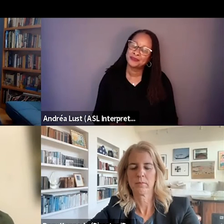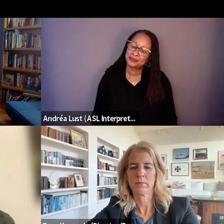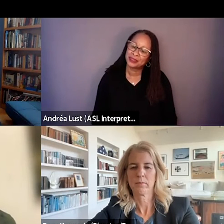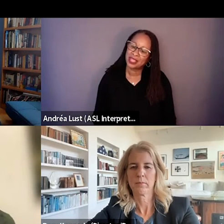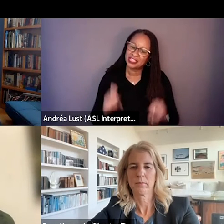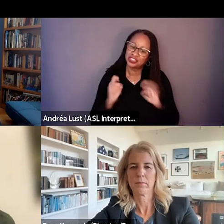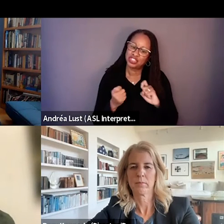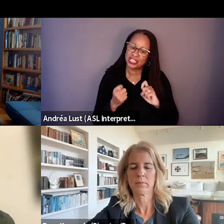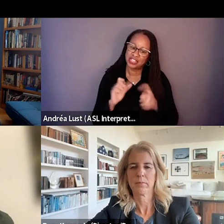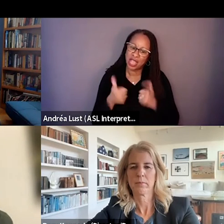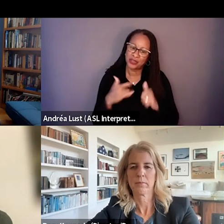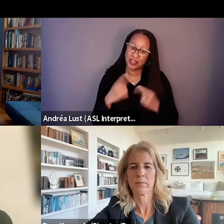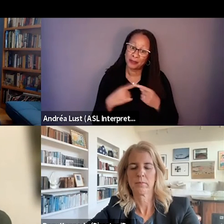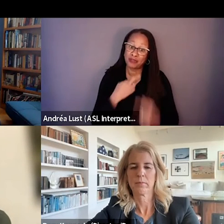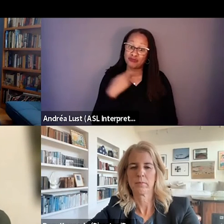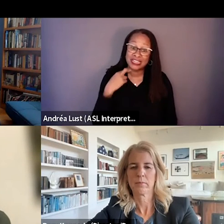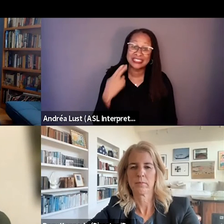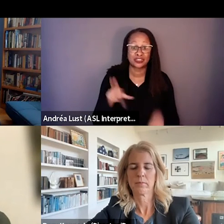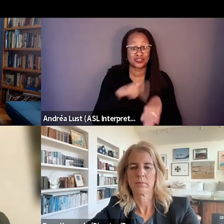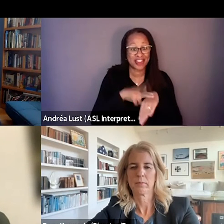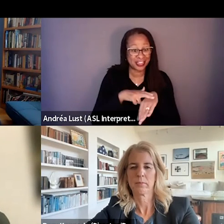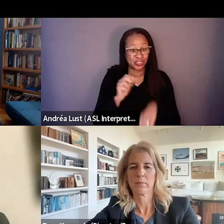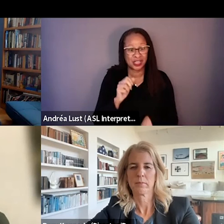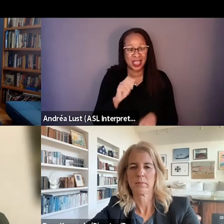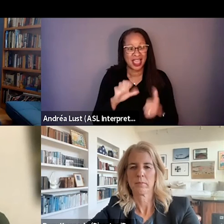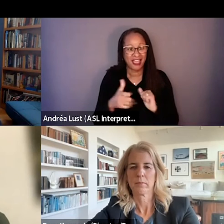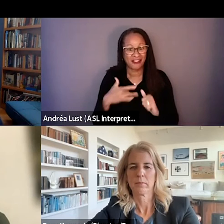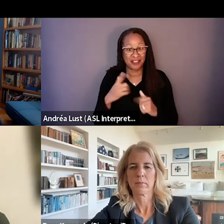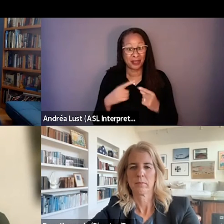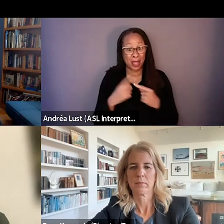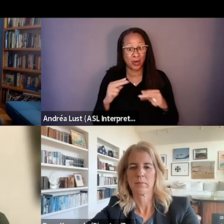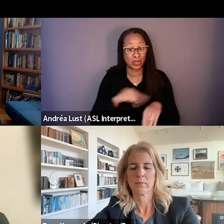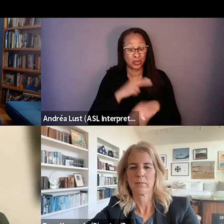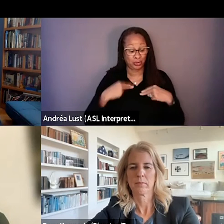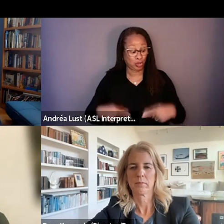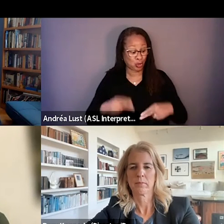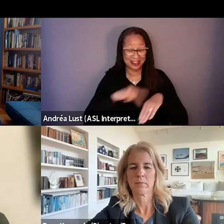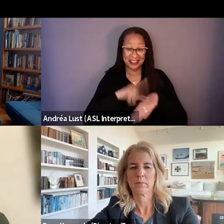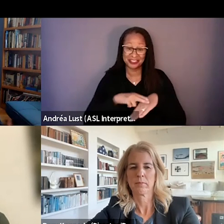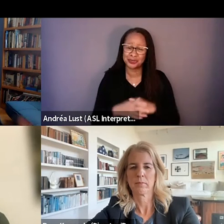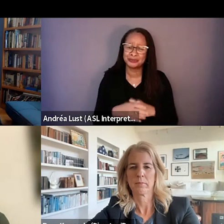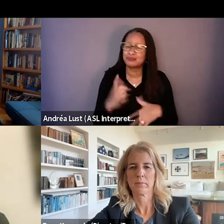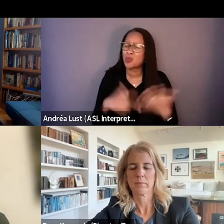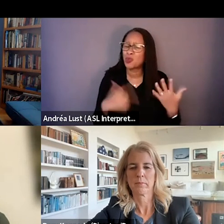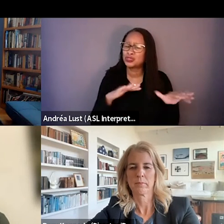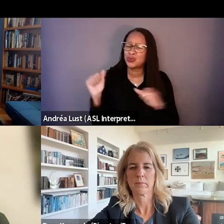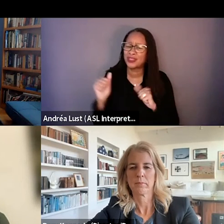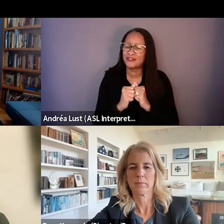feel about risk, or how you feel about nature, or how you feel about human nature? You know, what did you walk